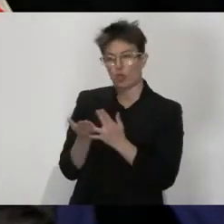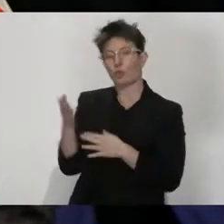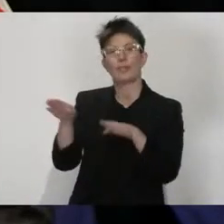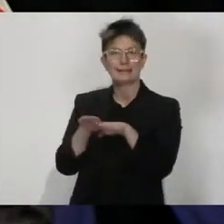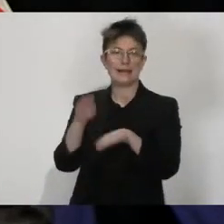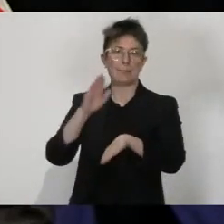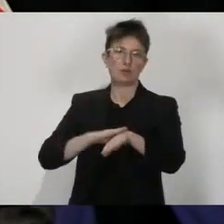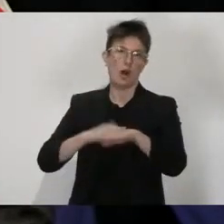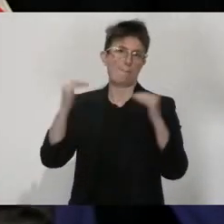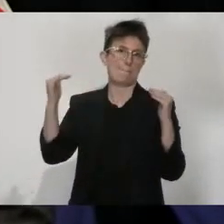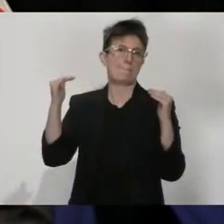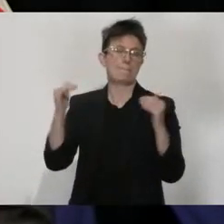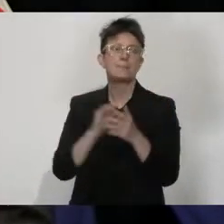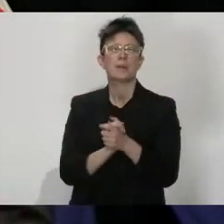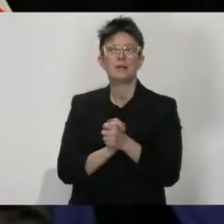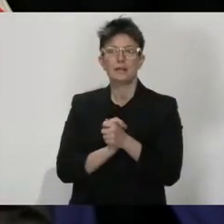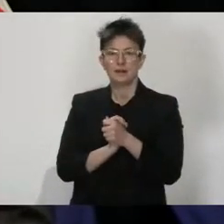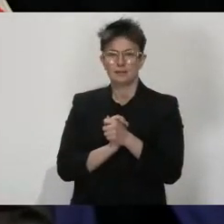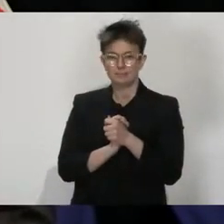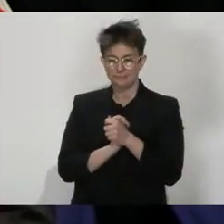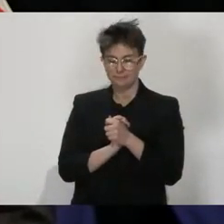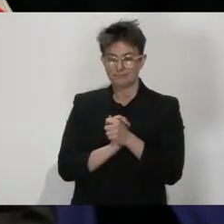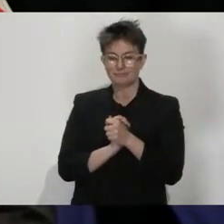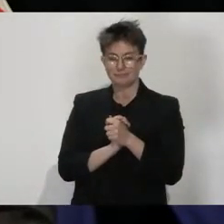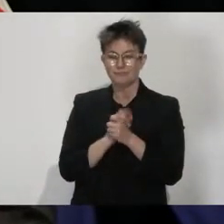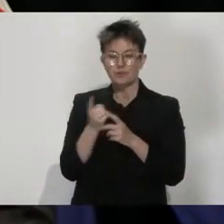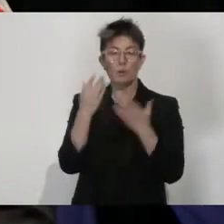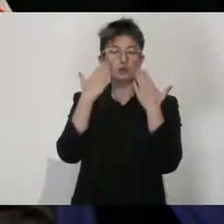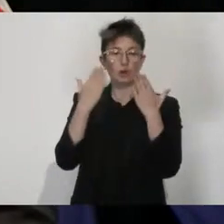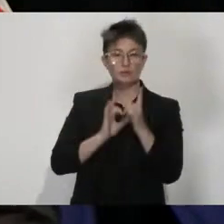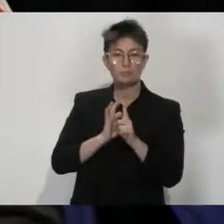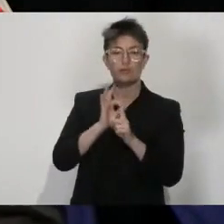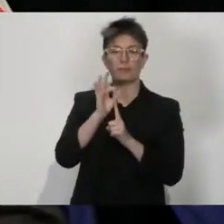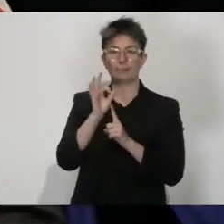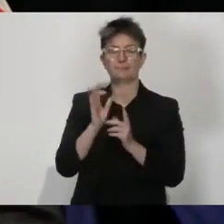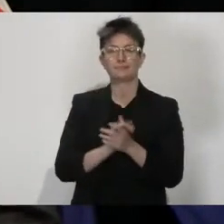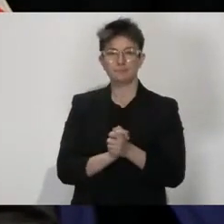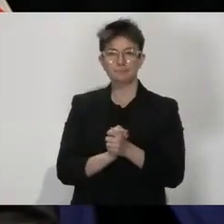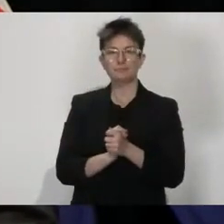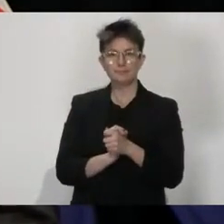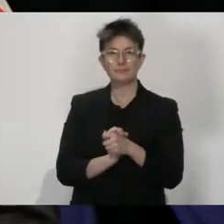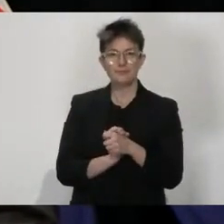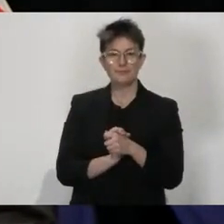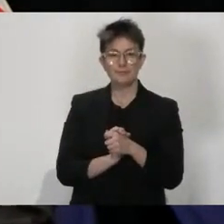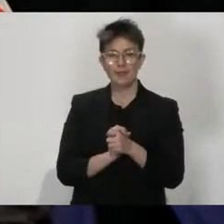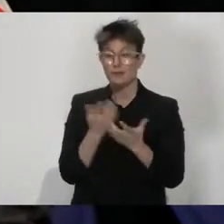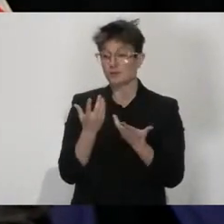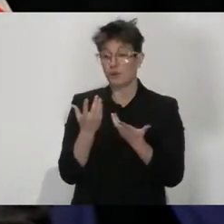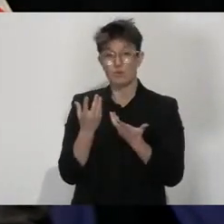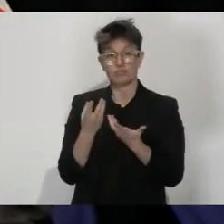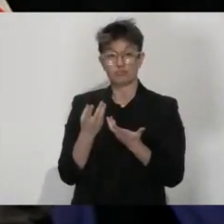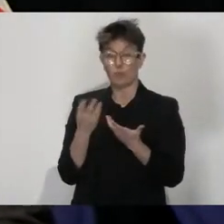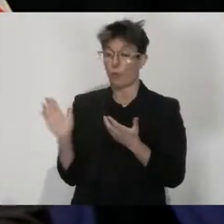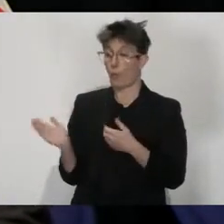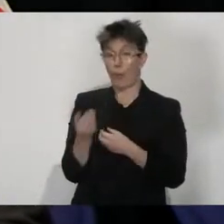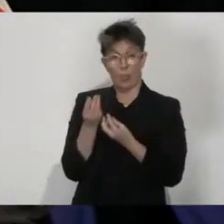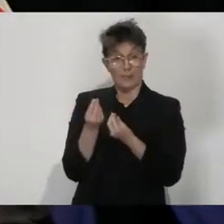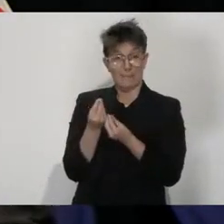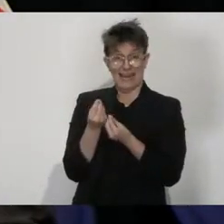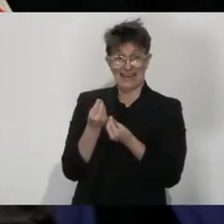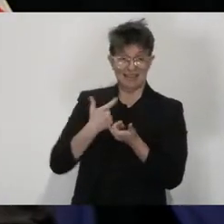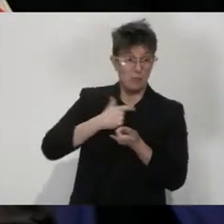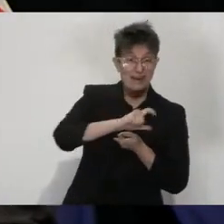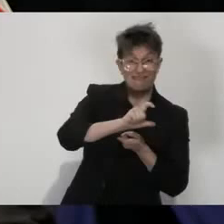of the investment that we have made in the wage subsidy. I recognise that every dollar of support given out is a dollar of borrowing